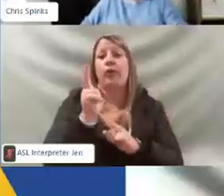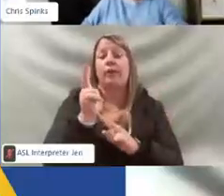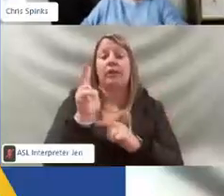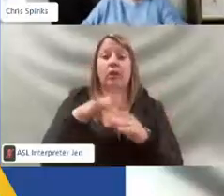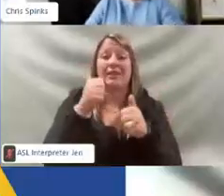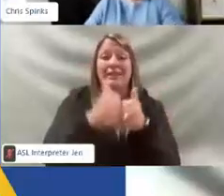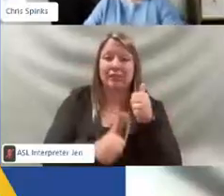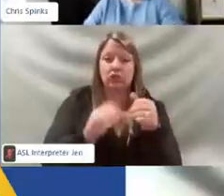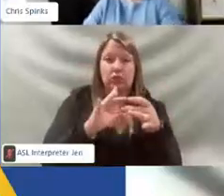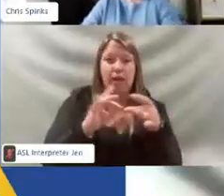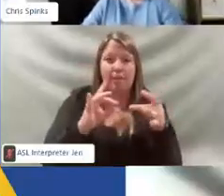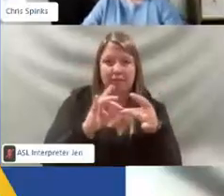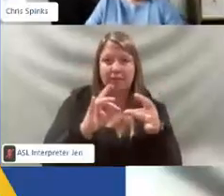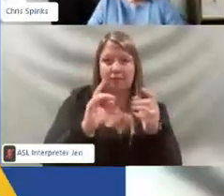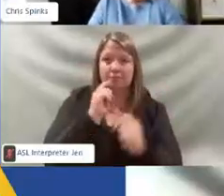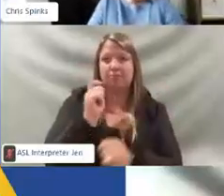comment. All right.